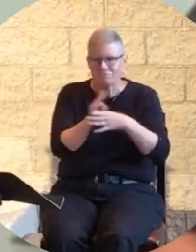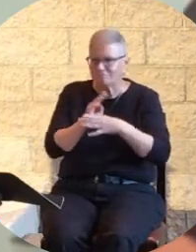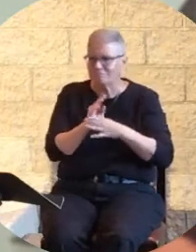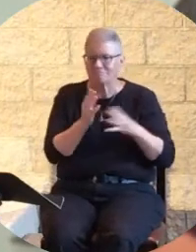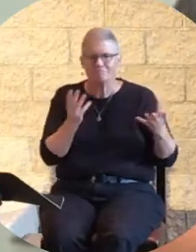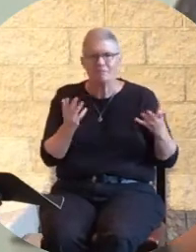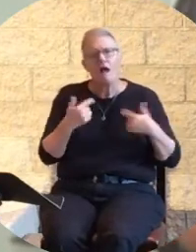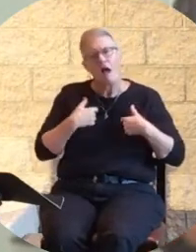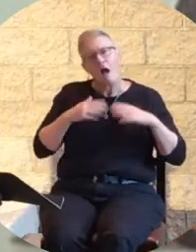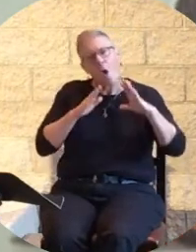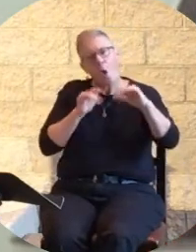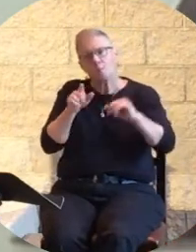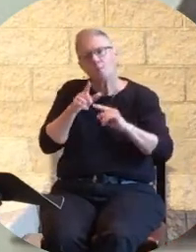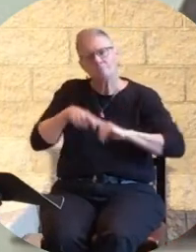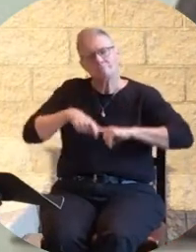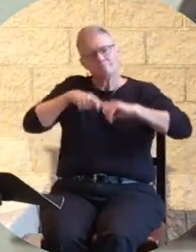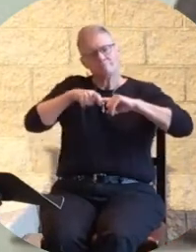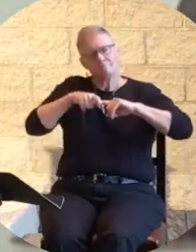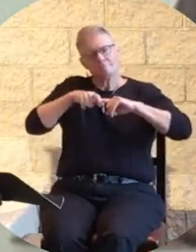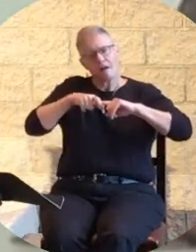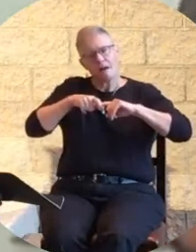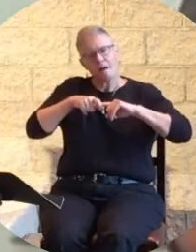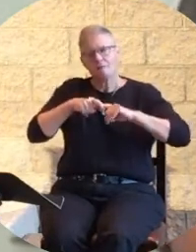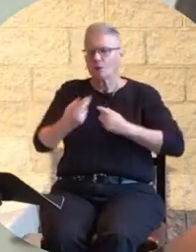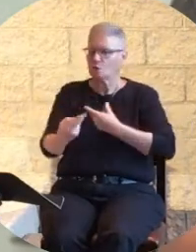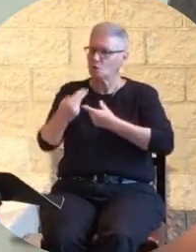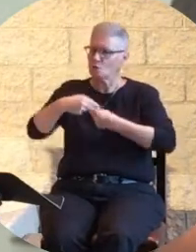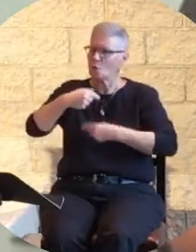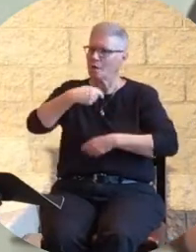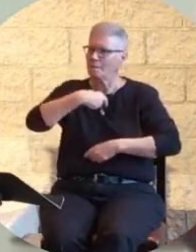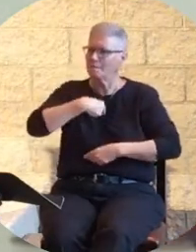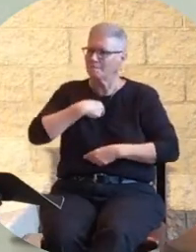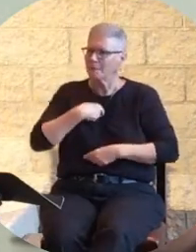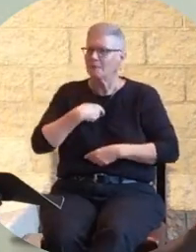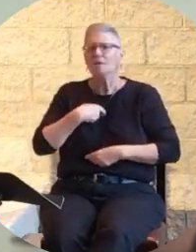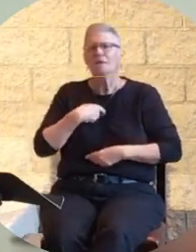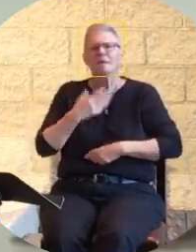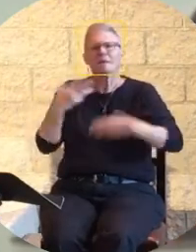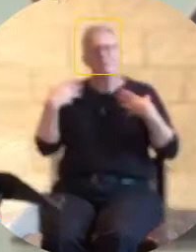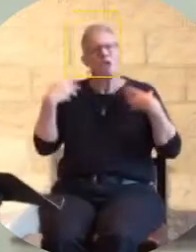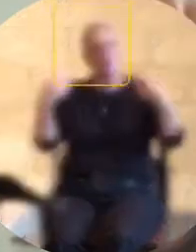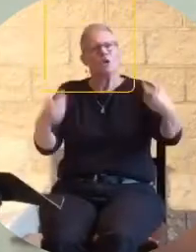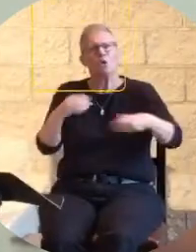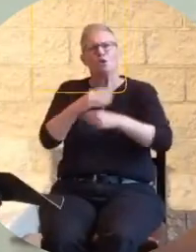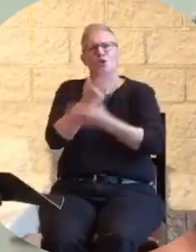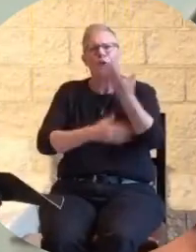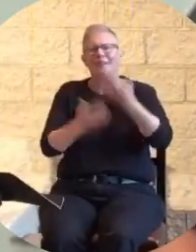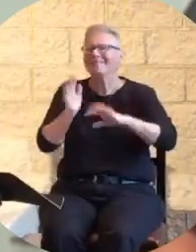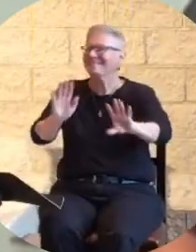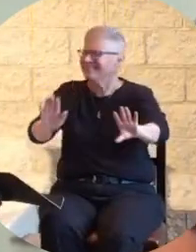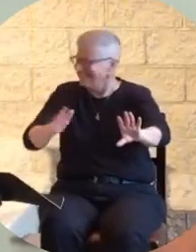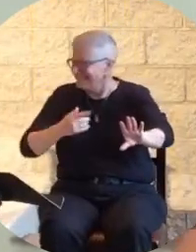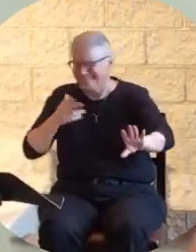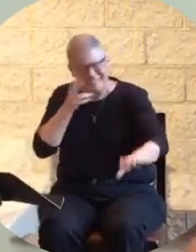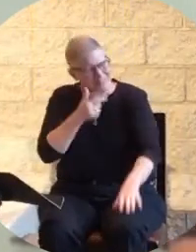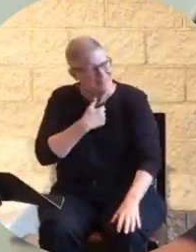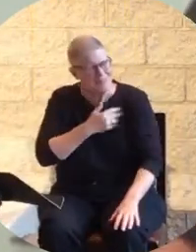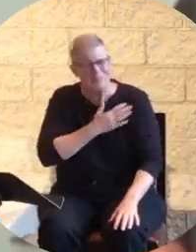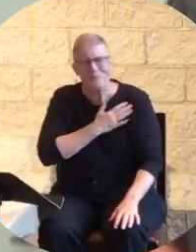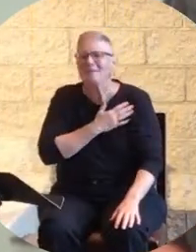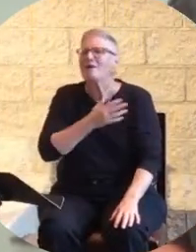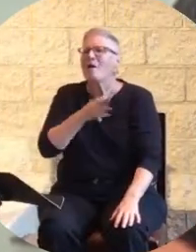divine blessing. So take your courage in your hands. Listen to me. Reverend Pat, who's enjoying a well-deserved day